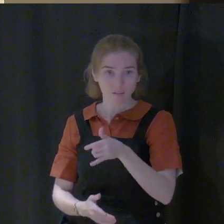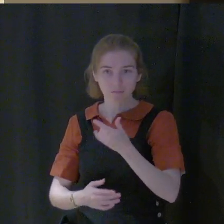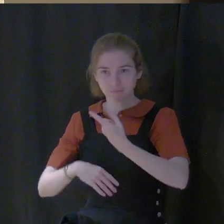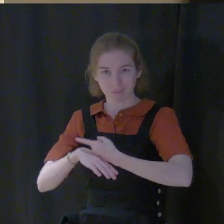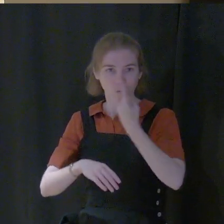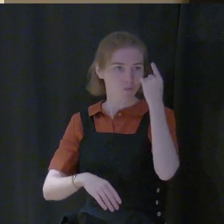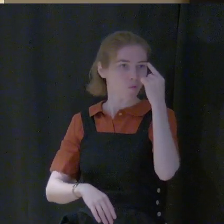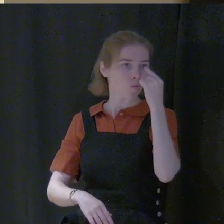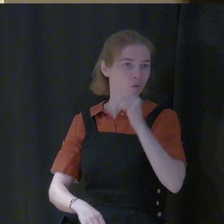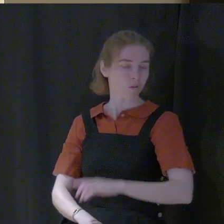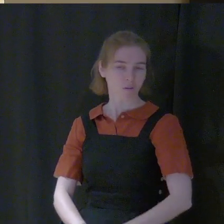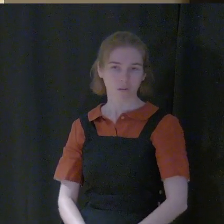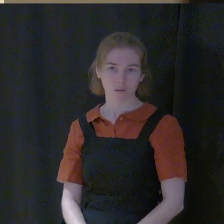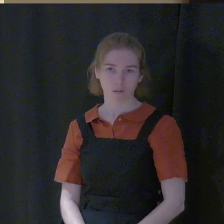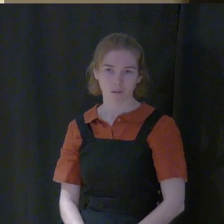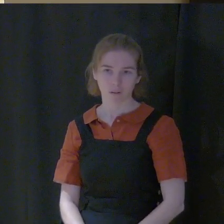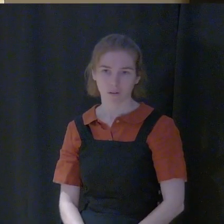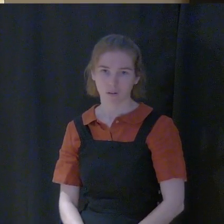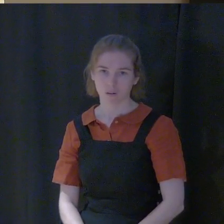is about.